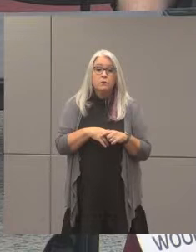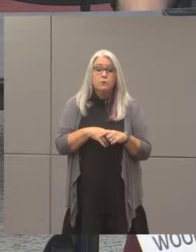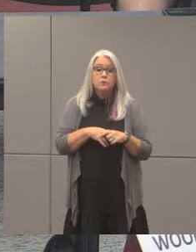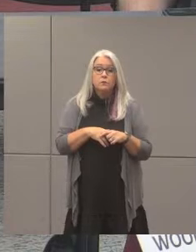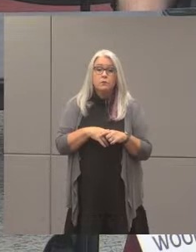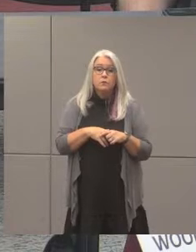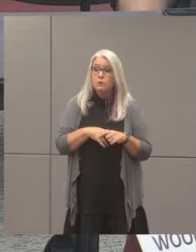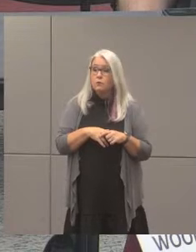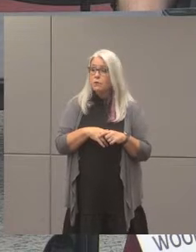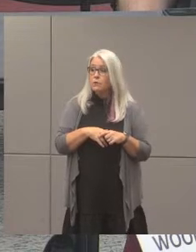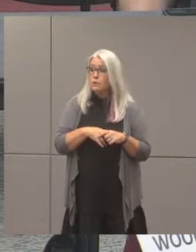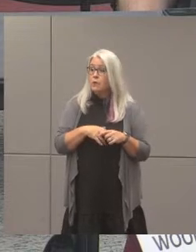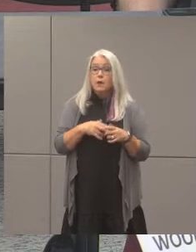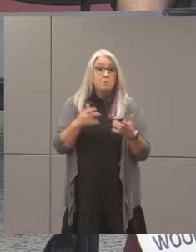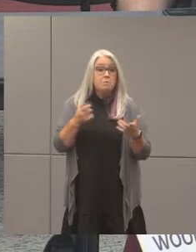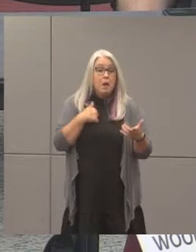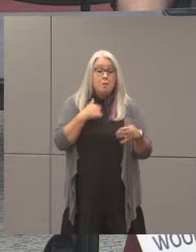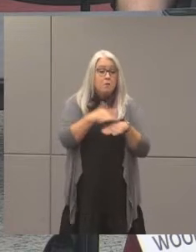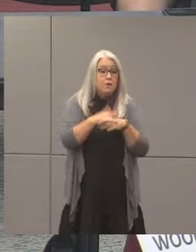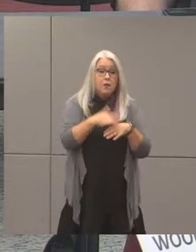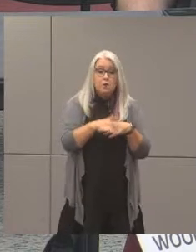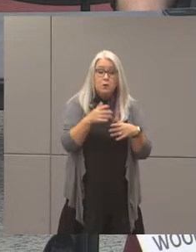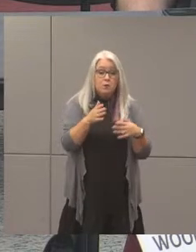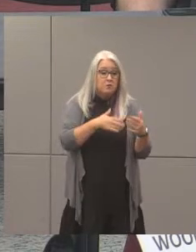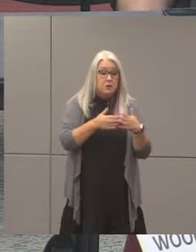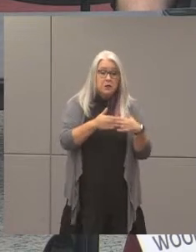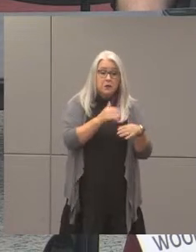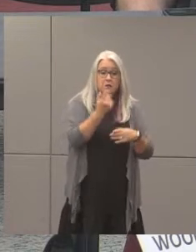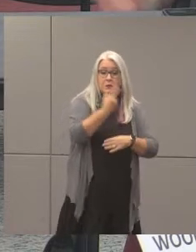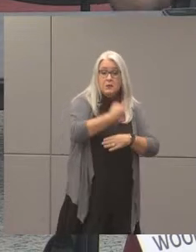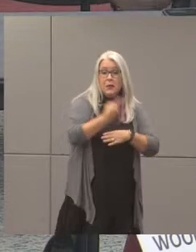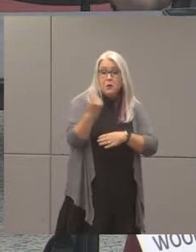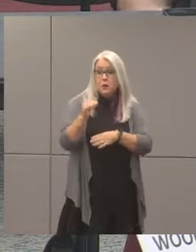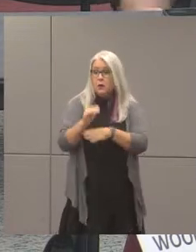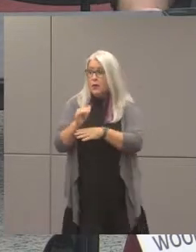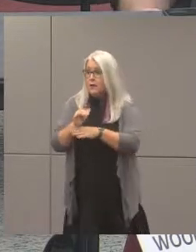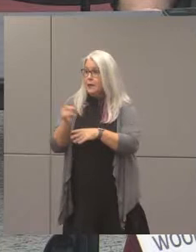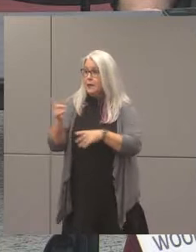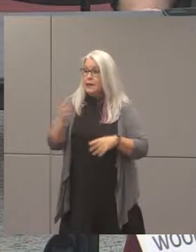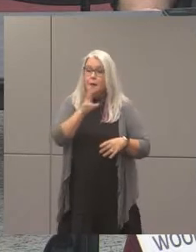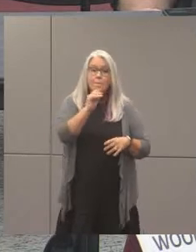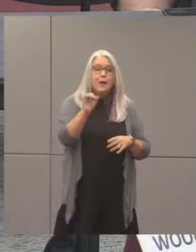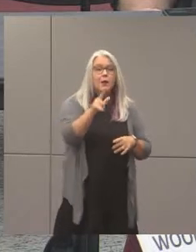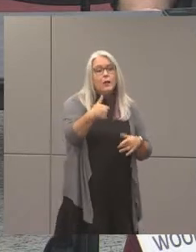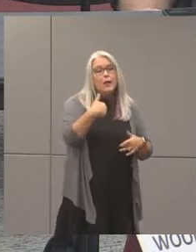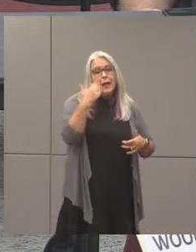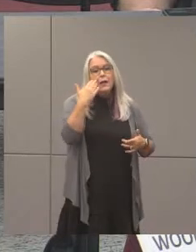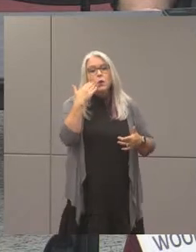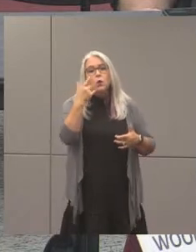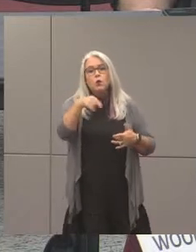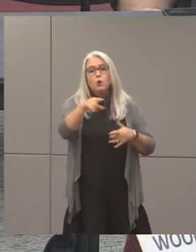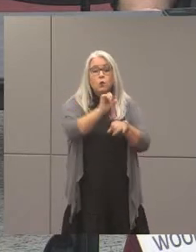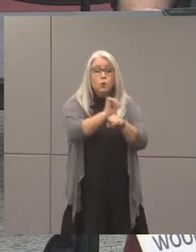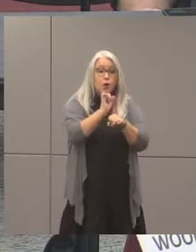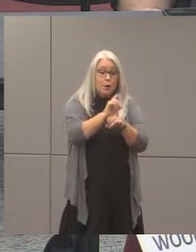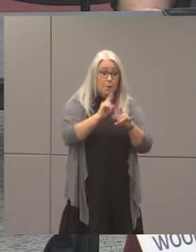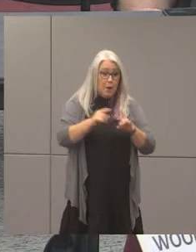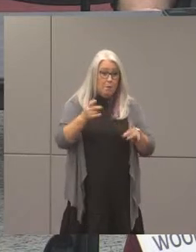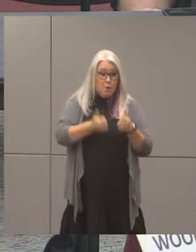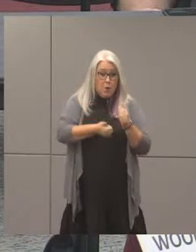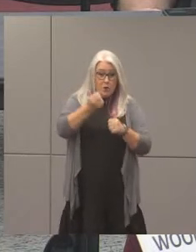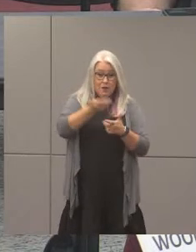I'll be there either way. Okay. Michael, I know you work, and most of the stuff you